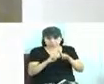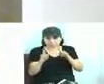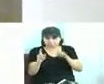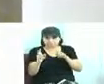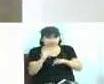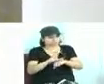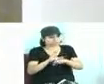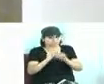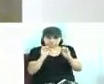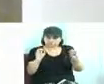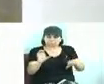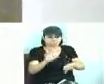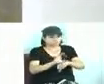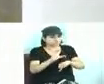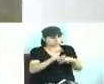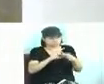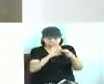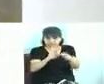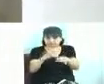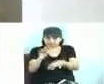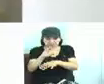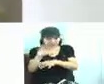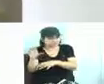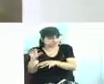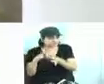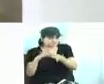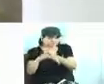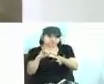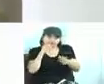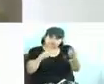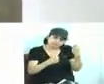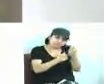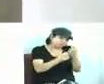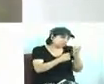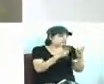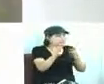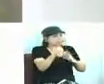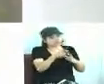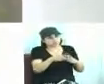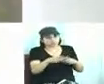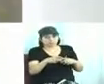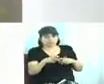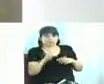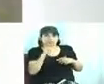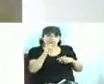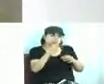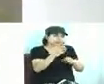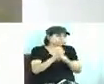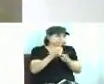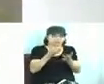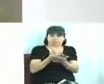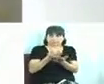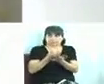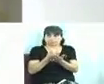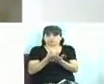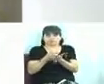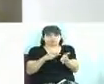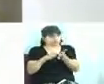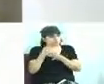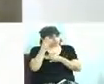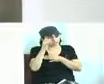no association or affiliation with MCC. We do not necessarily endorse the product, and we do not get any kind of financial